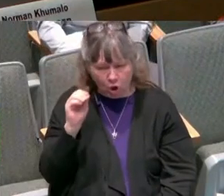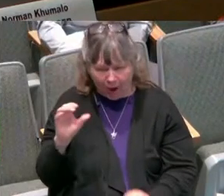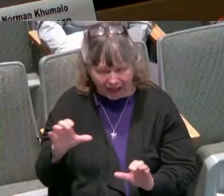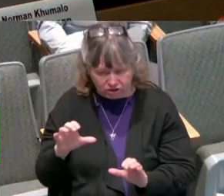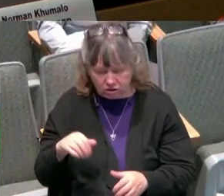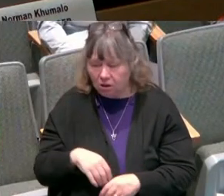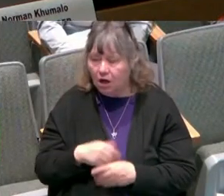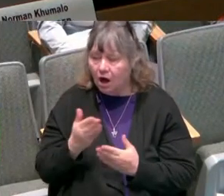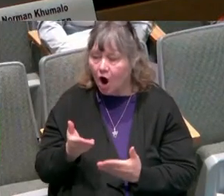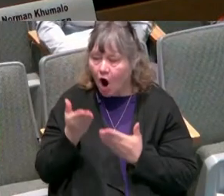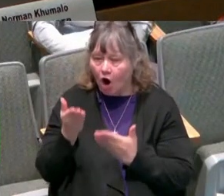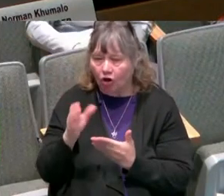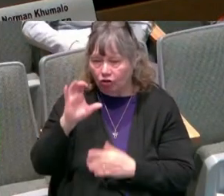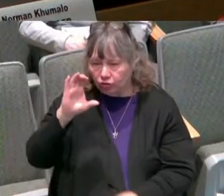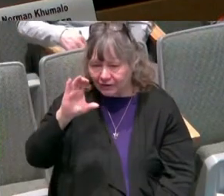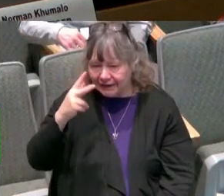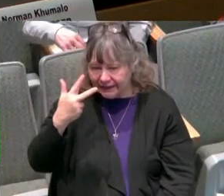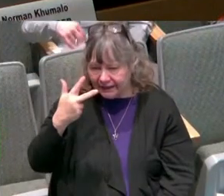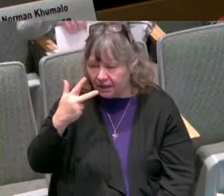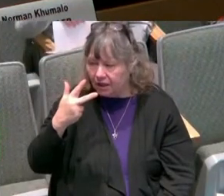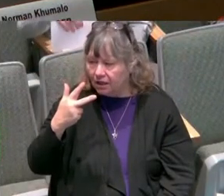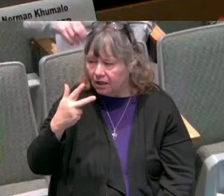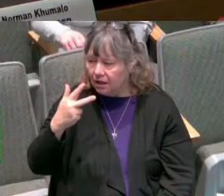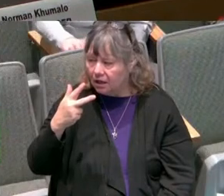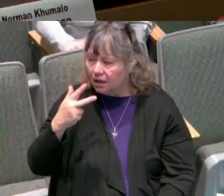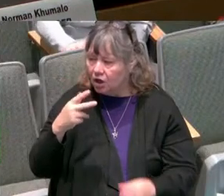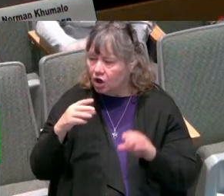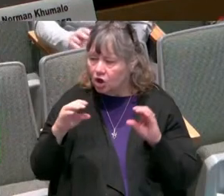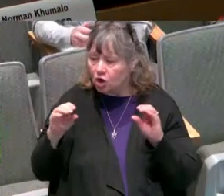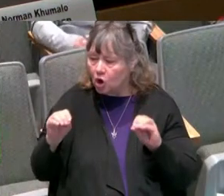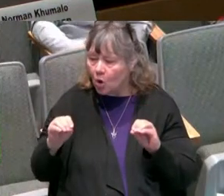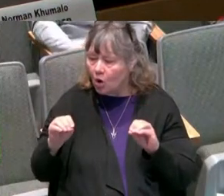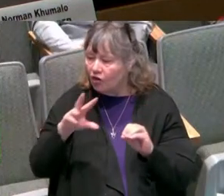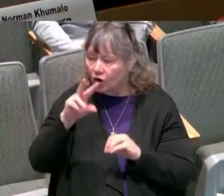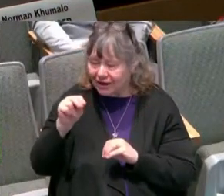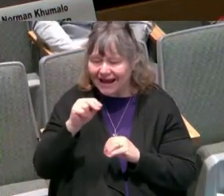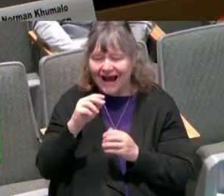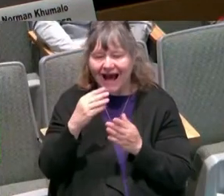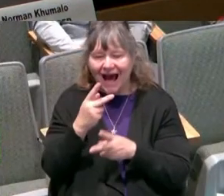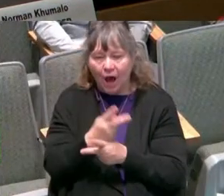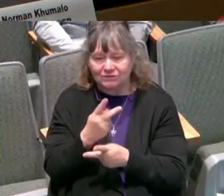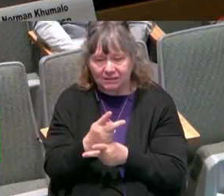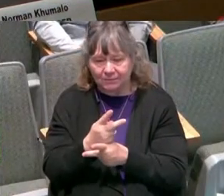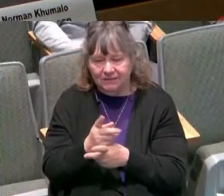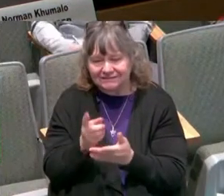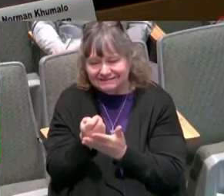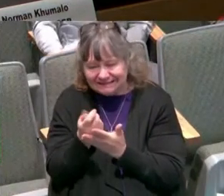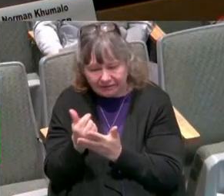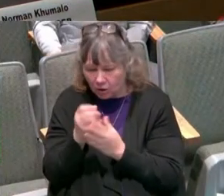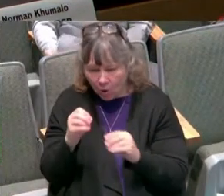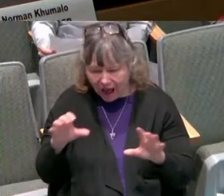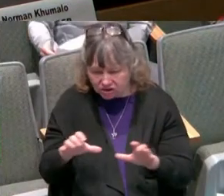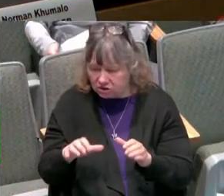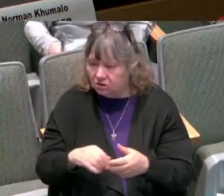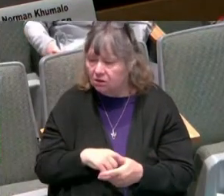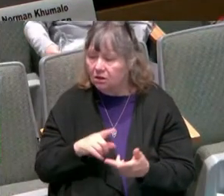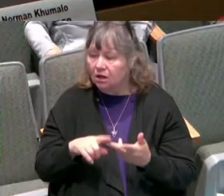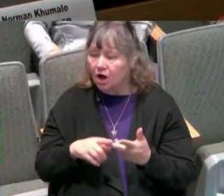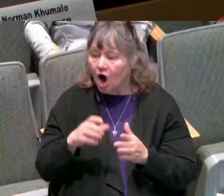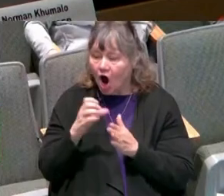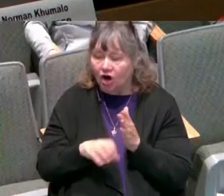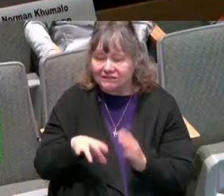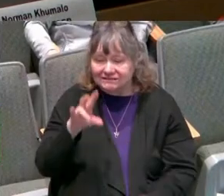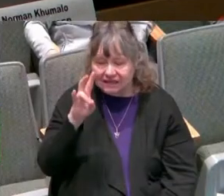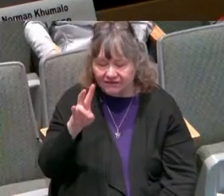article 30 housekeeping delete definition action article 37 accept a gift of land Turkey Ridge